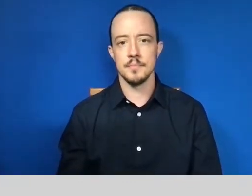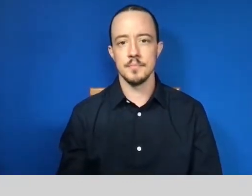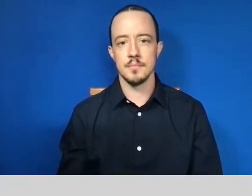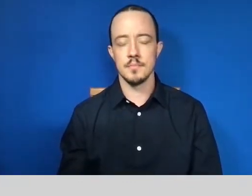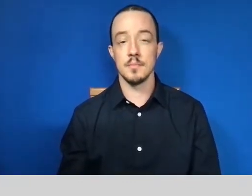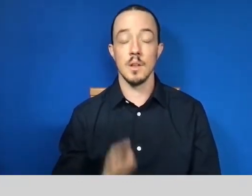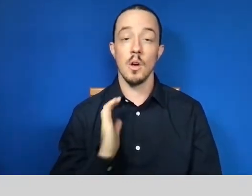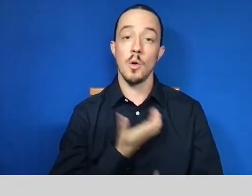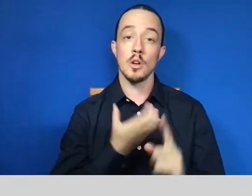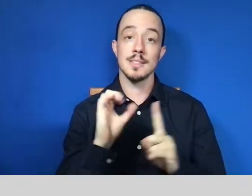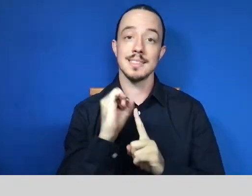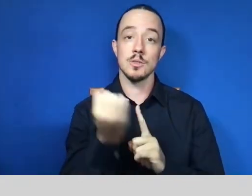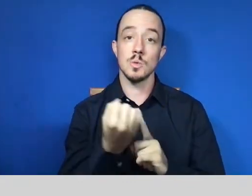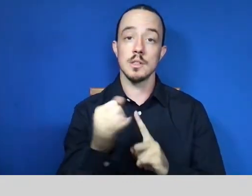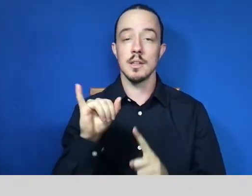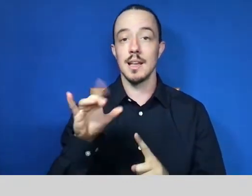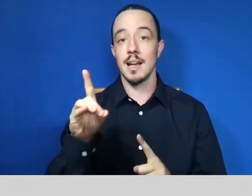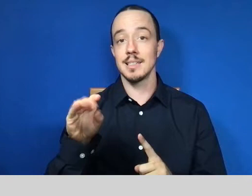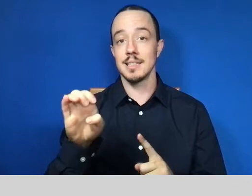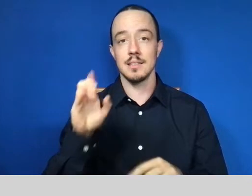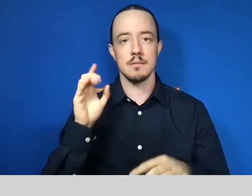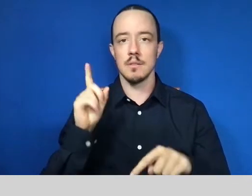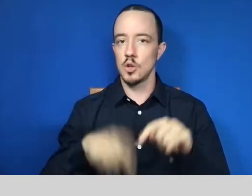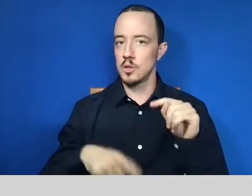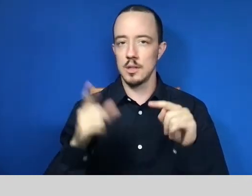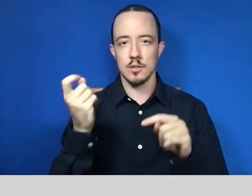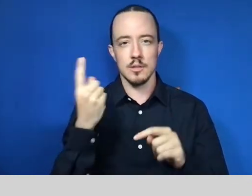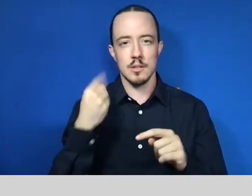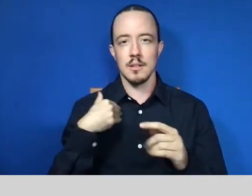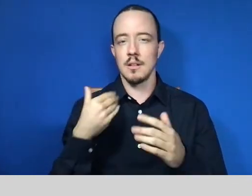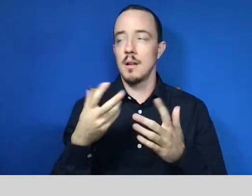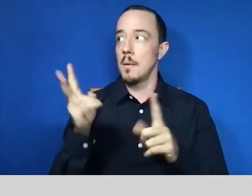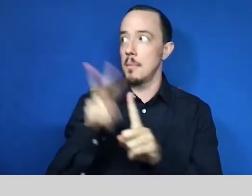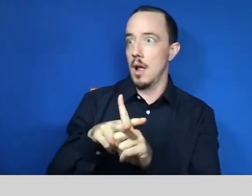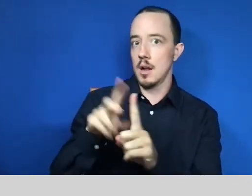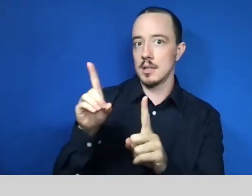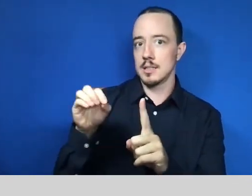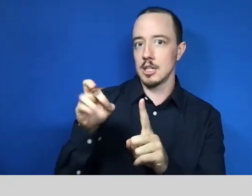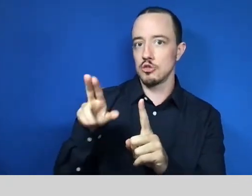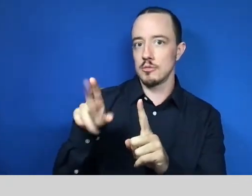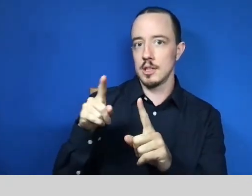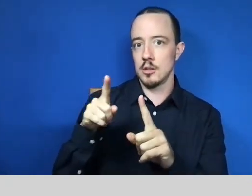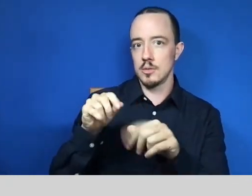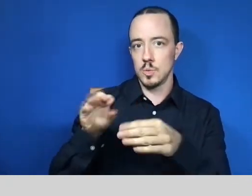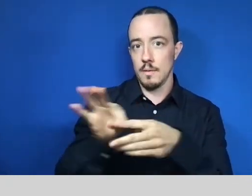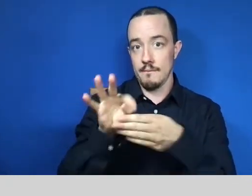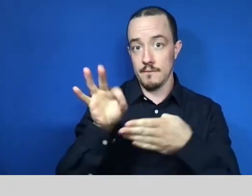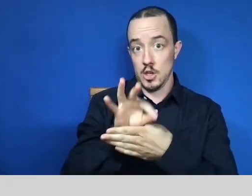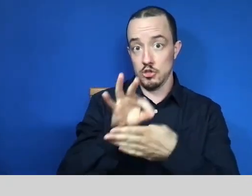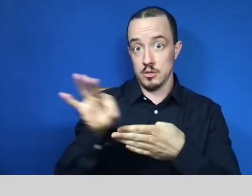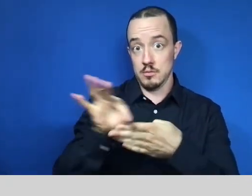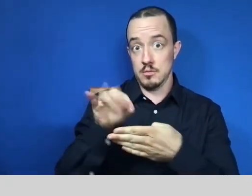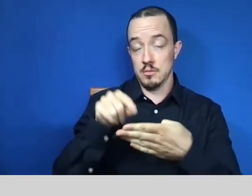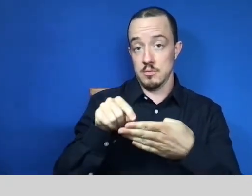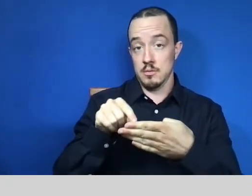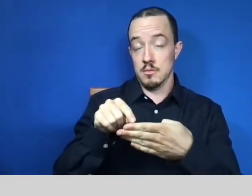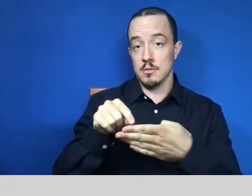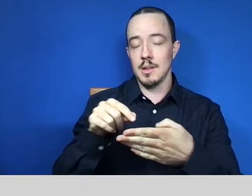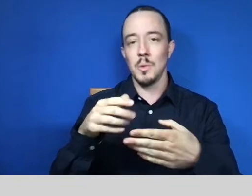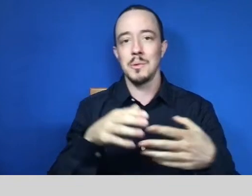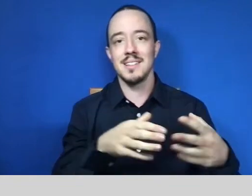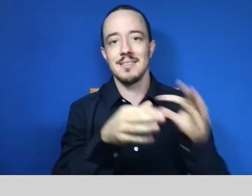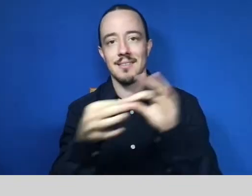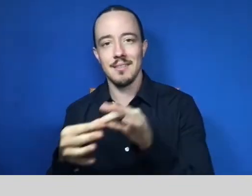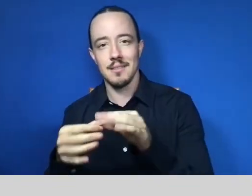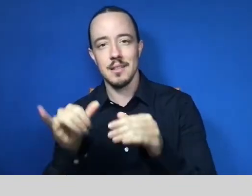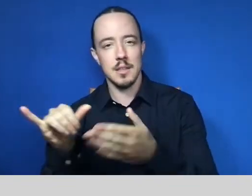IDE could not understand that after applying our decorator, we would get the function with the